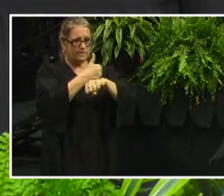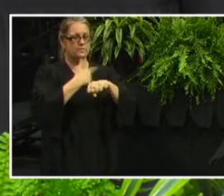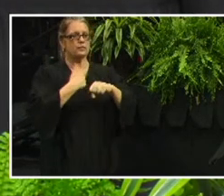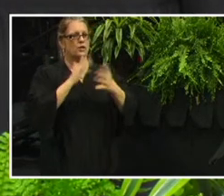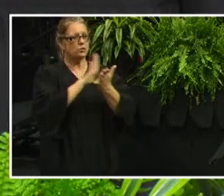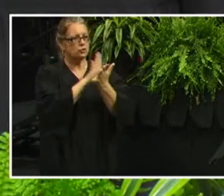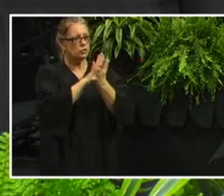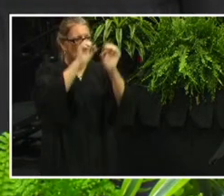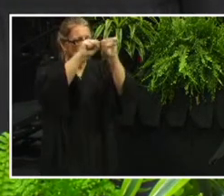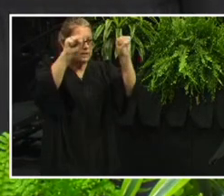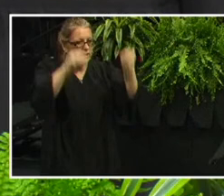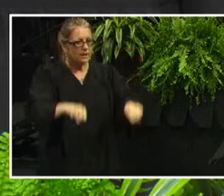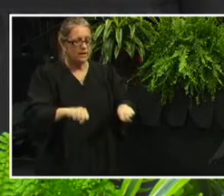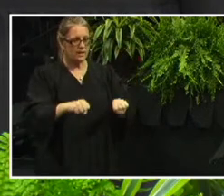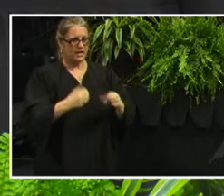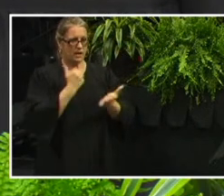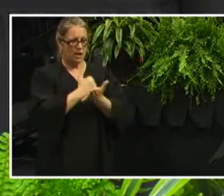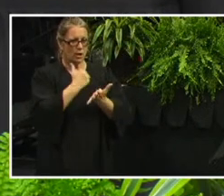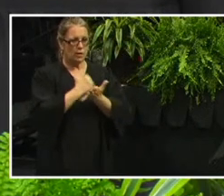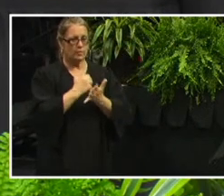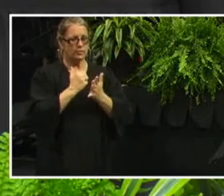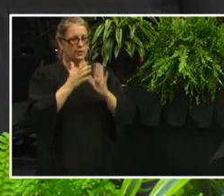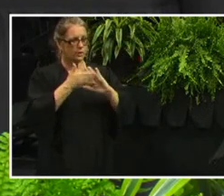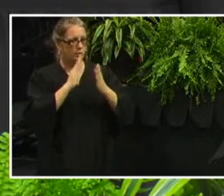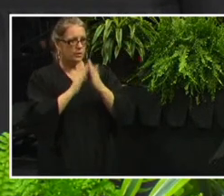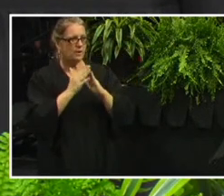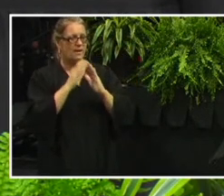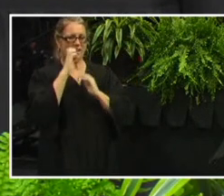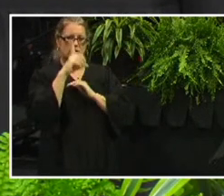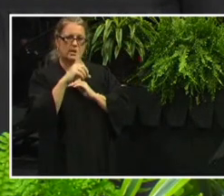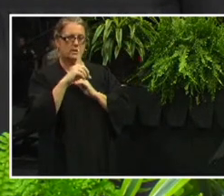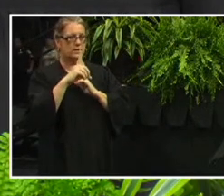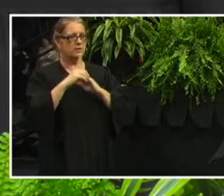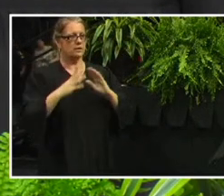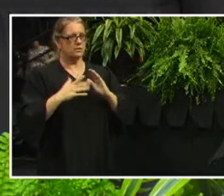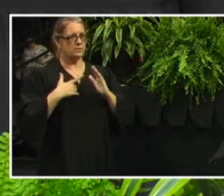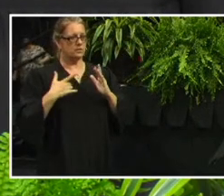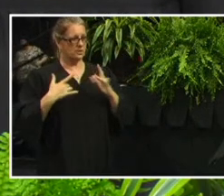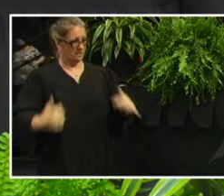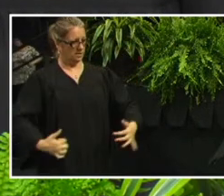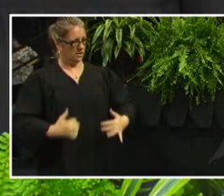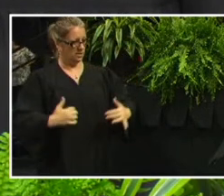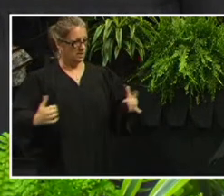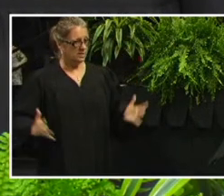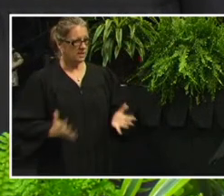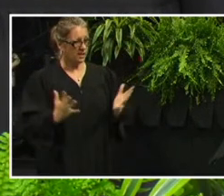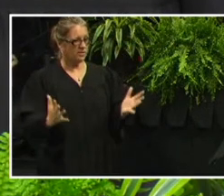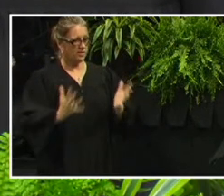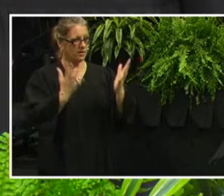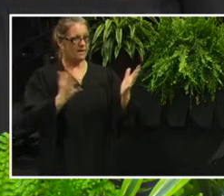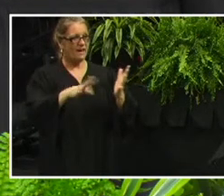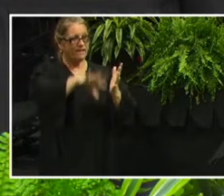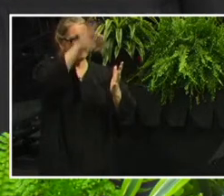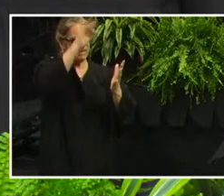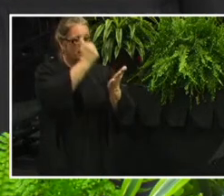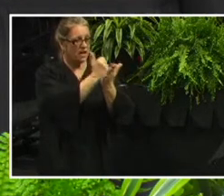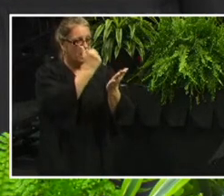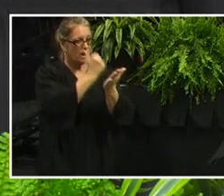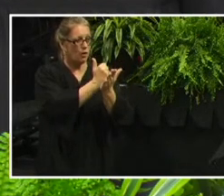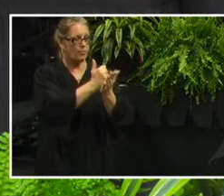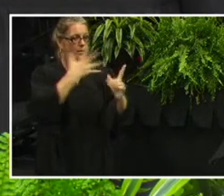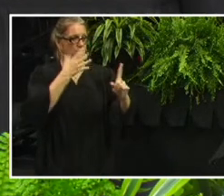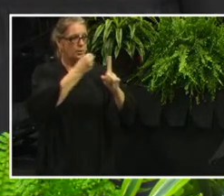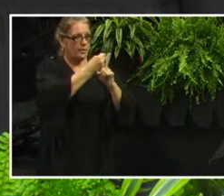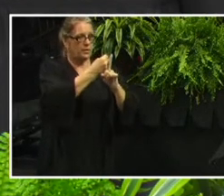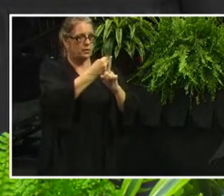and engages our community, educators, and the district to accelerate progress and find help for the most impactful ways